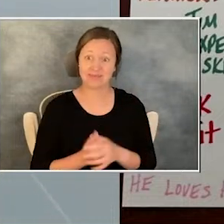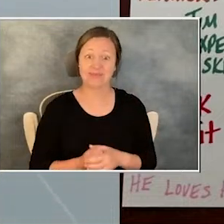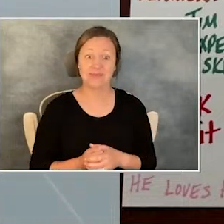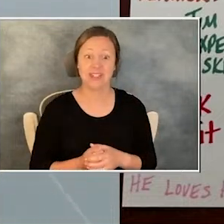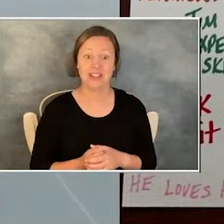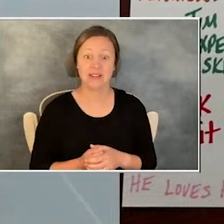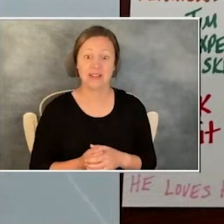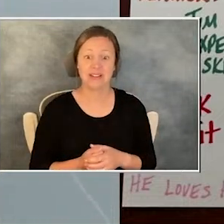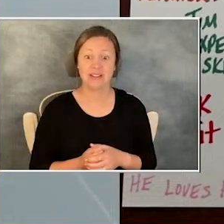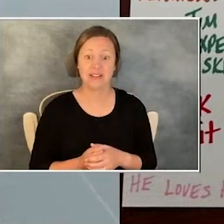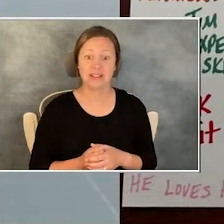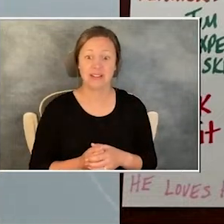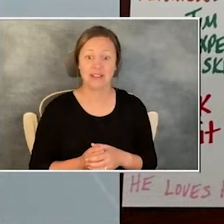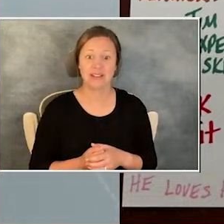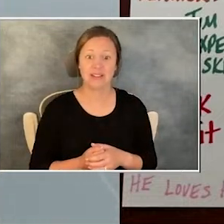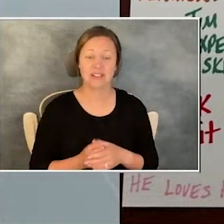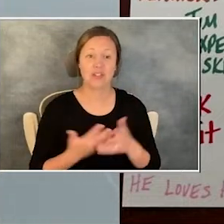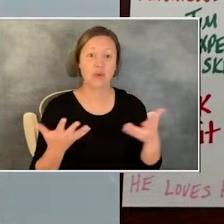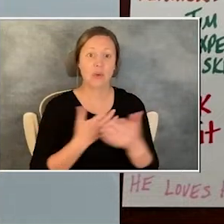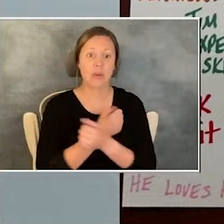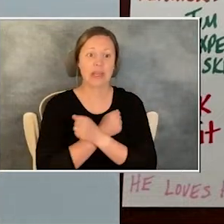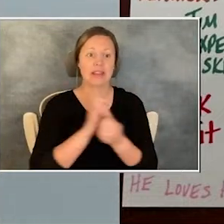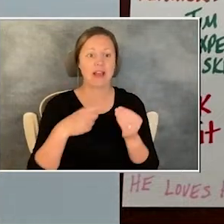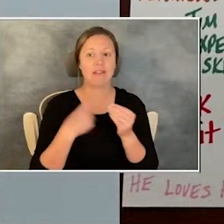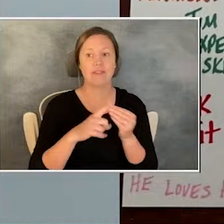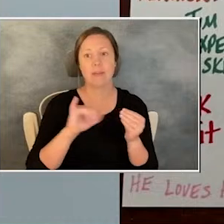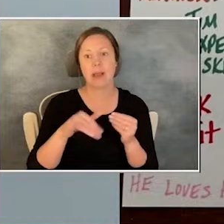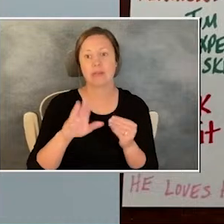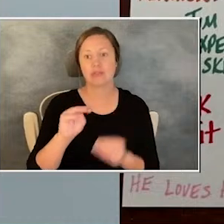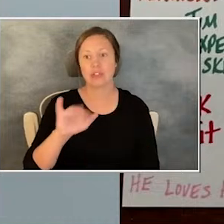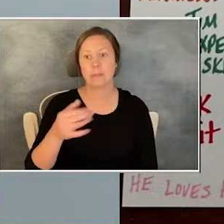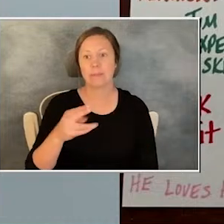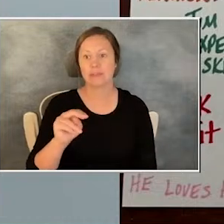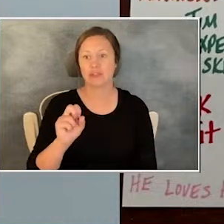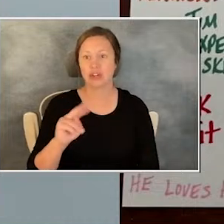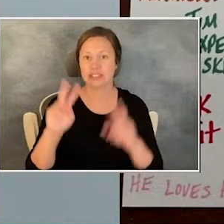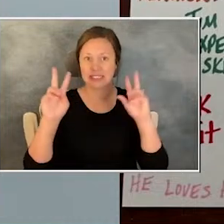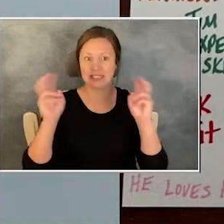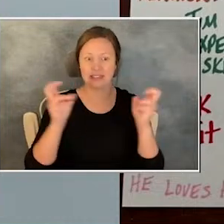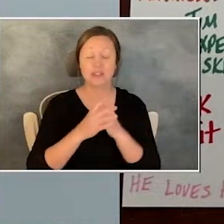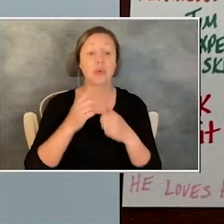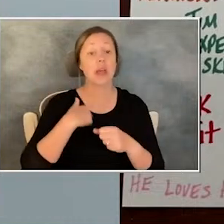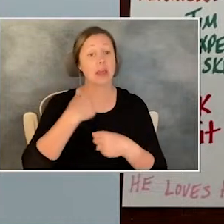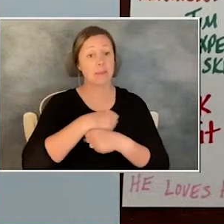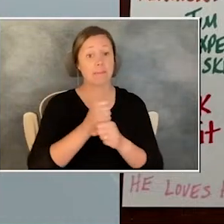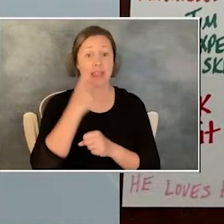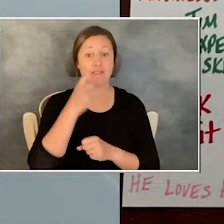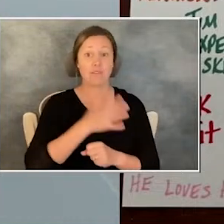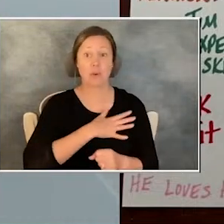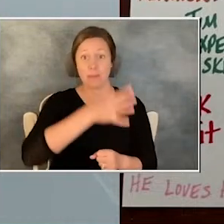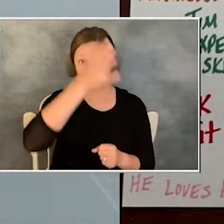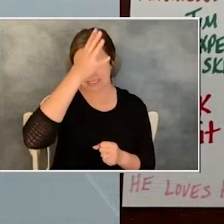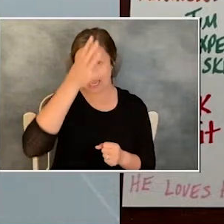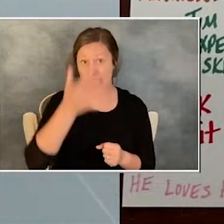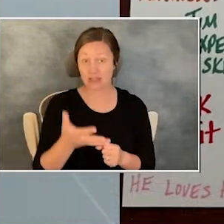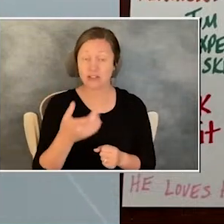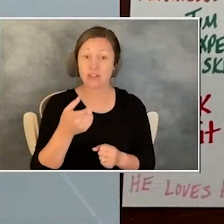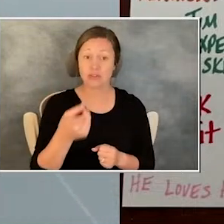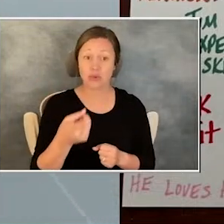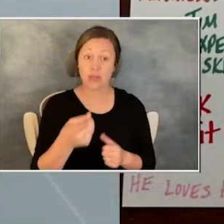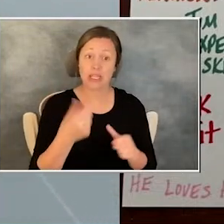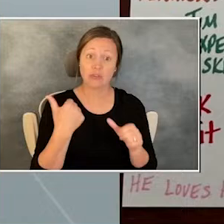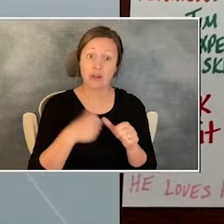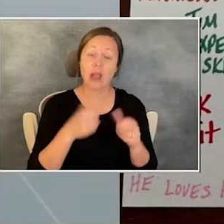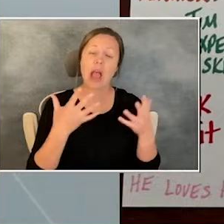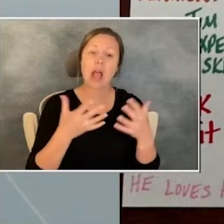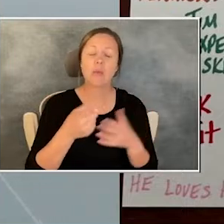love about Jim Johnson. And so I made these posters for my dad so he remembers. I want him to remember who he is and